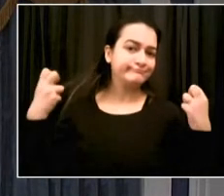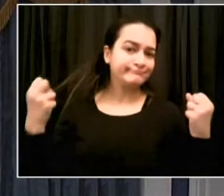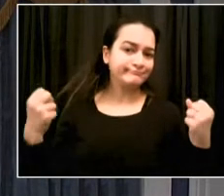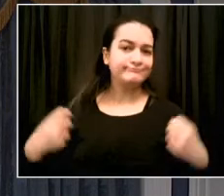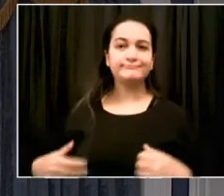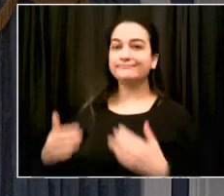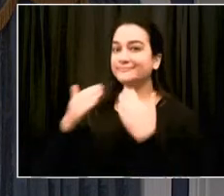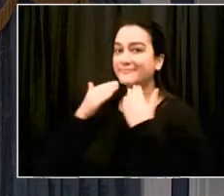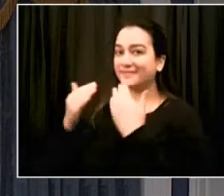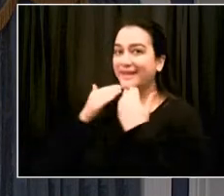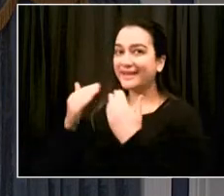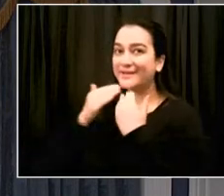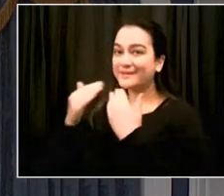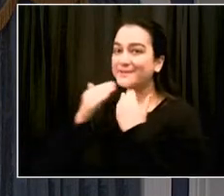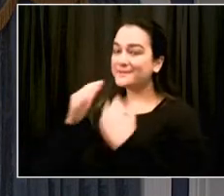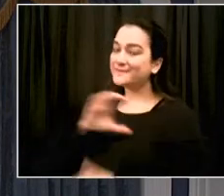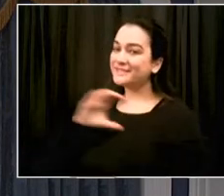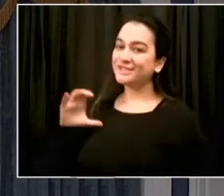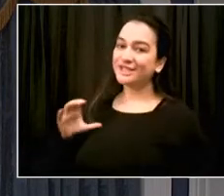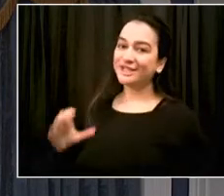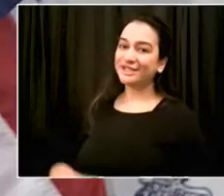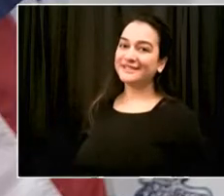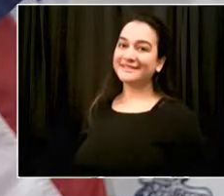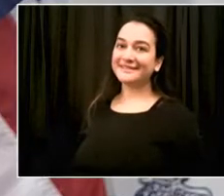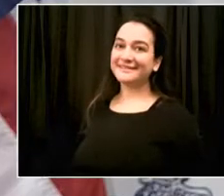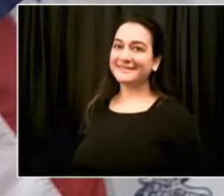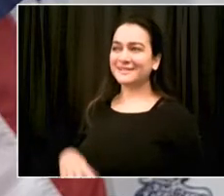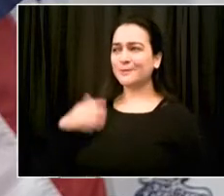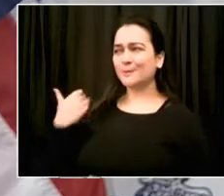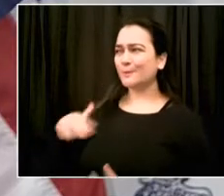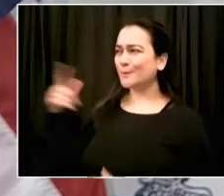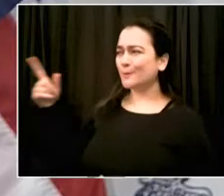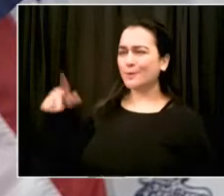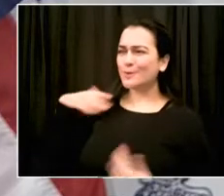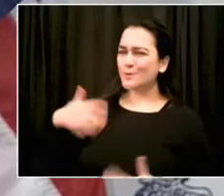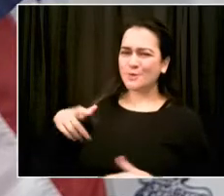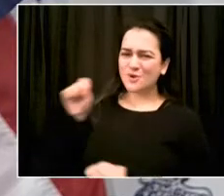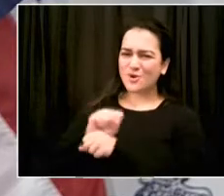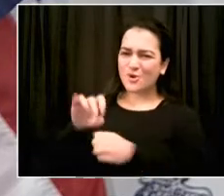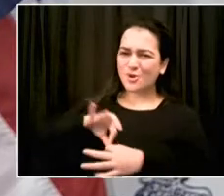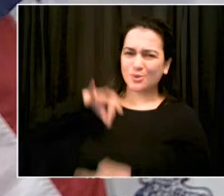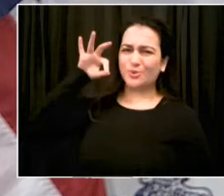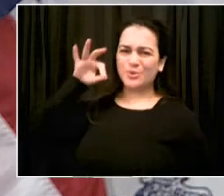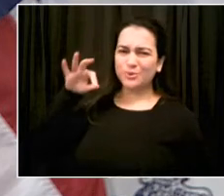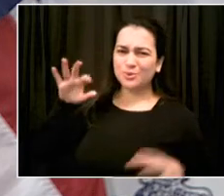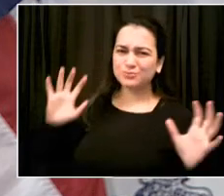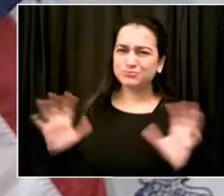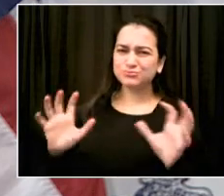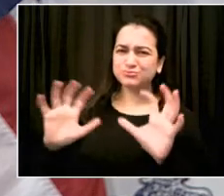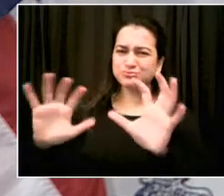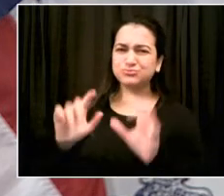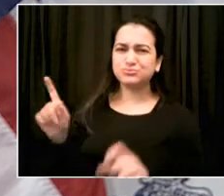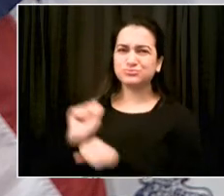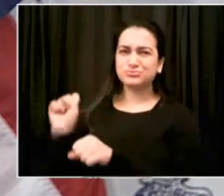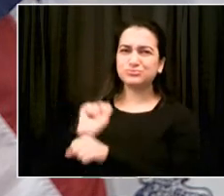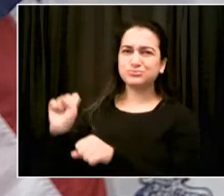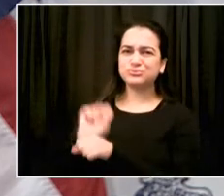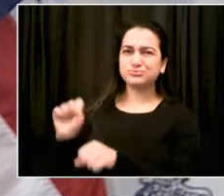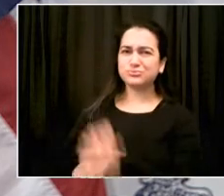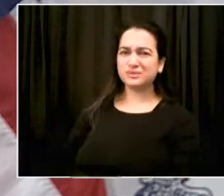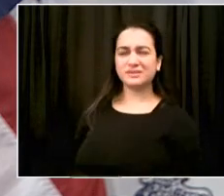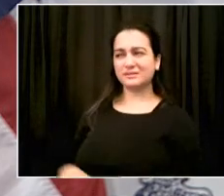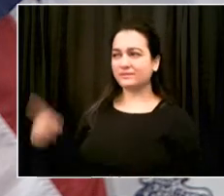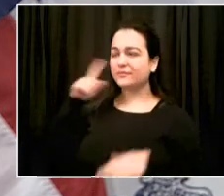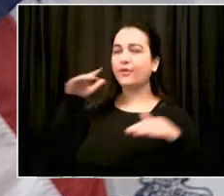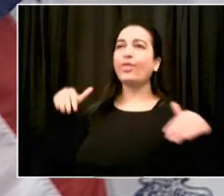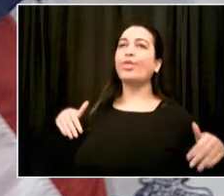spirit. Not let the coronavirus stand in your way. And in 2021, you're going to see amazing things from our